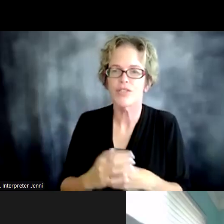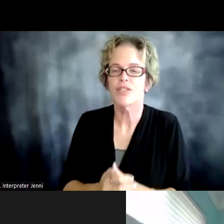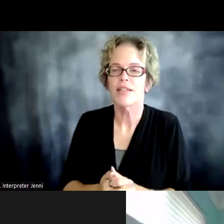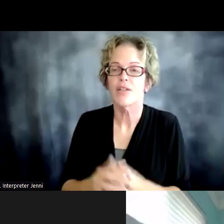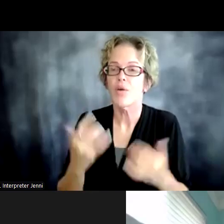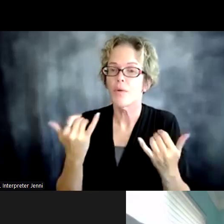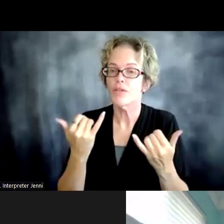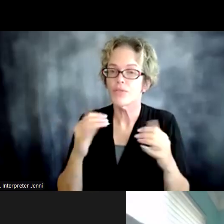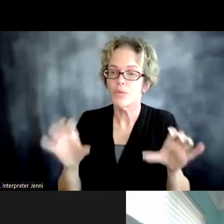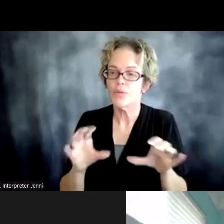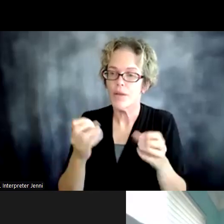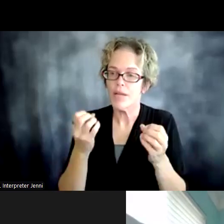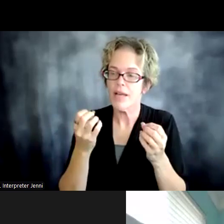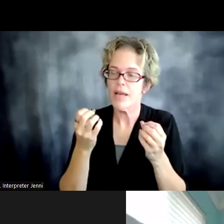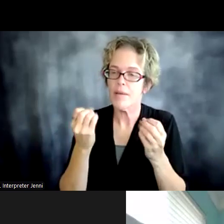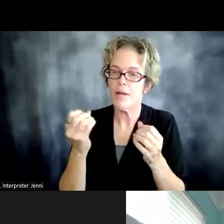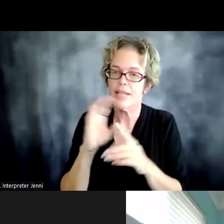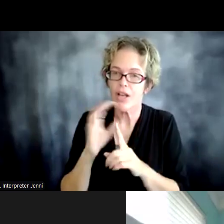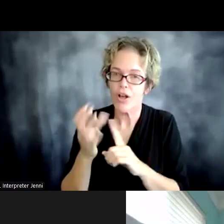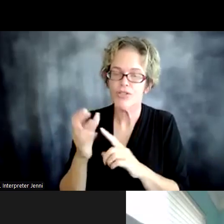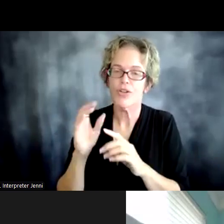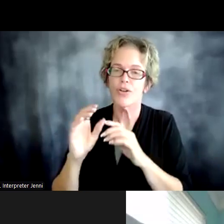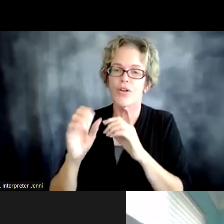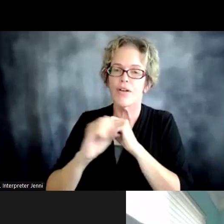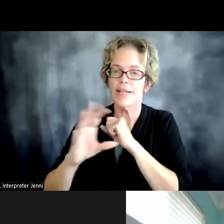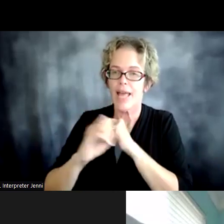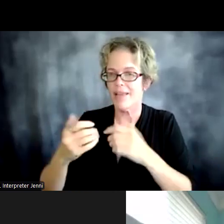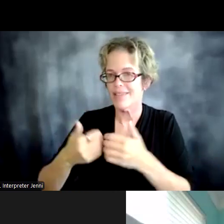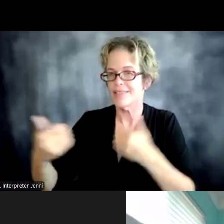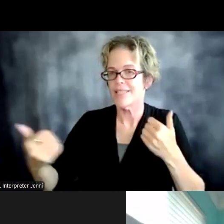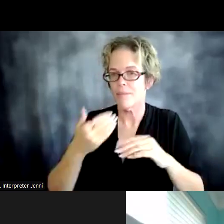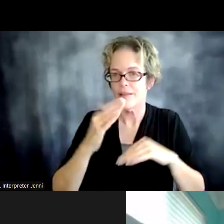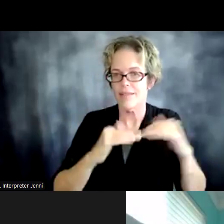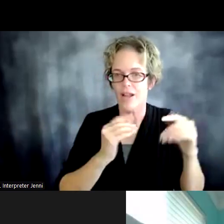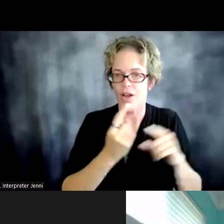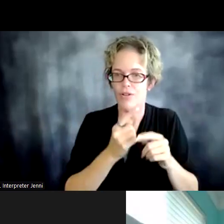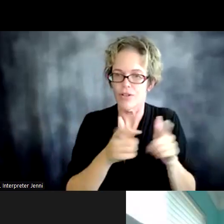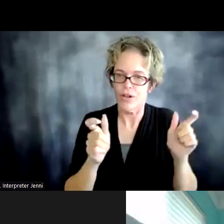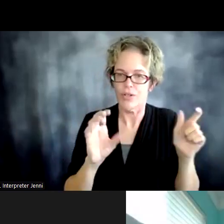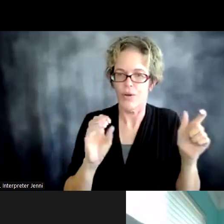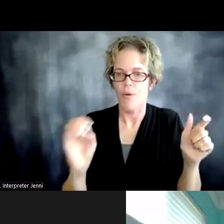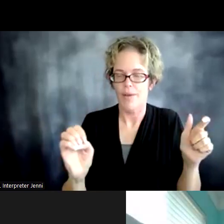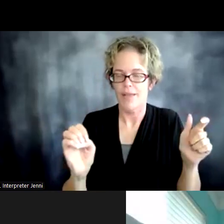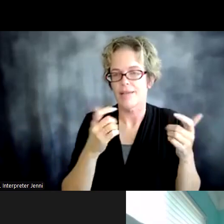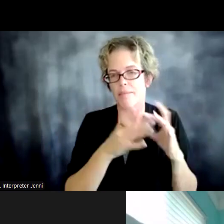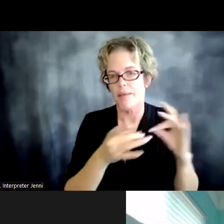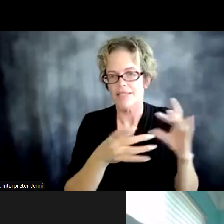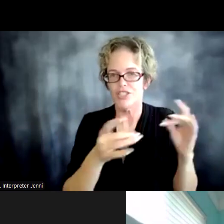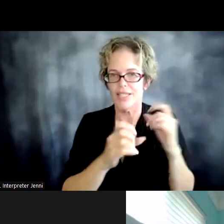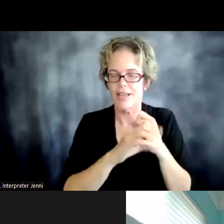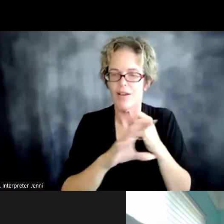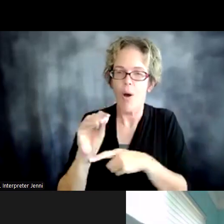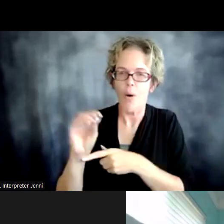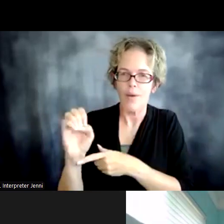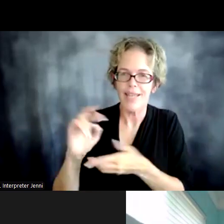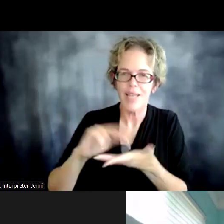a multicultural campaign that's separate from our larger OE messaging campaign. OE means